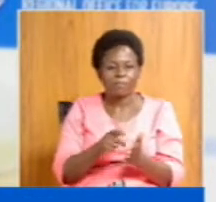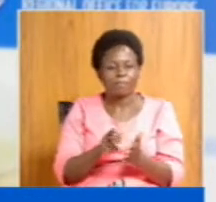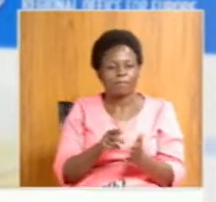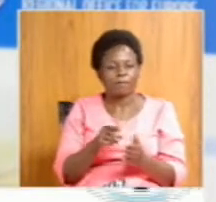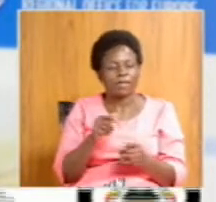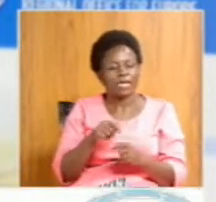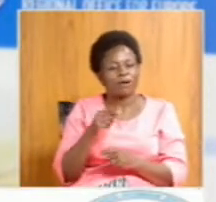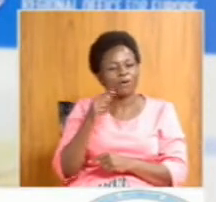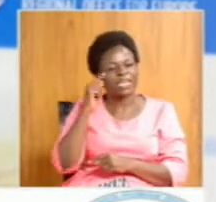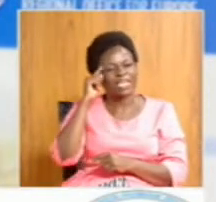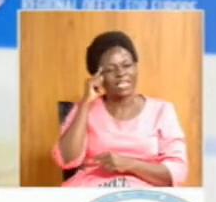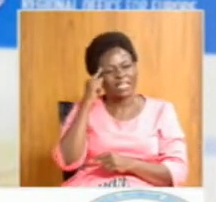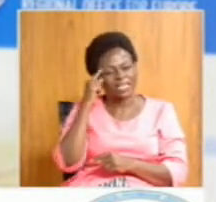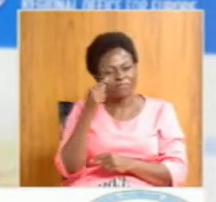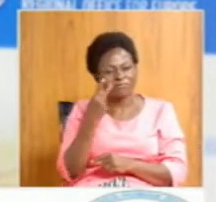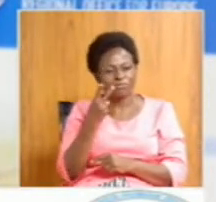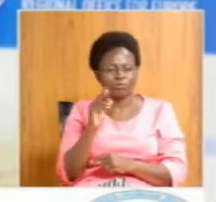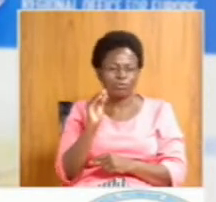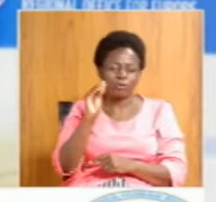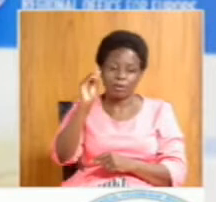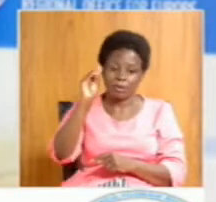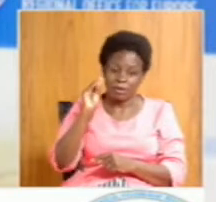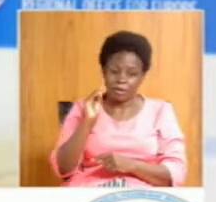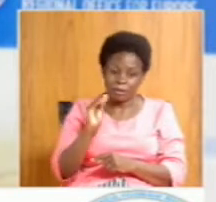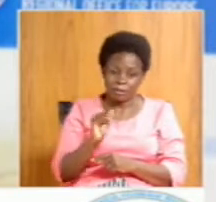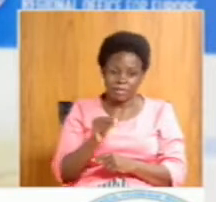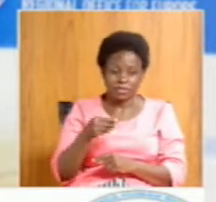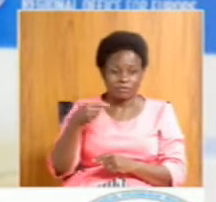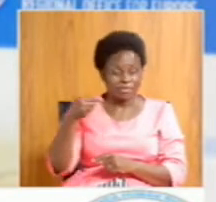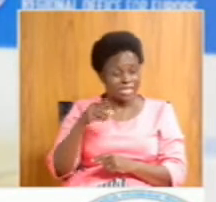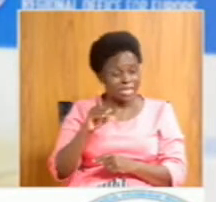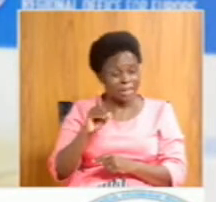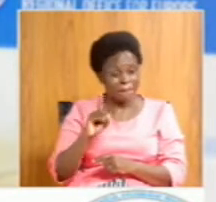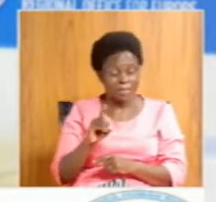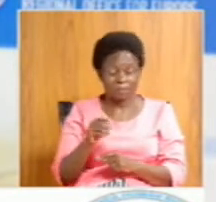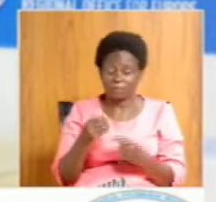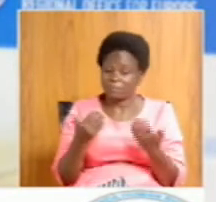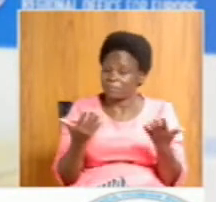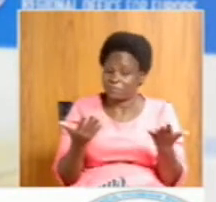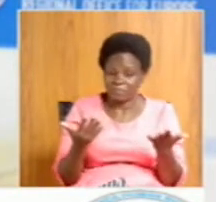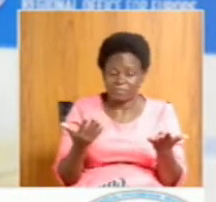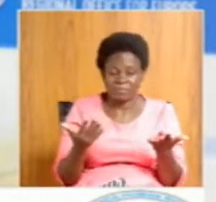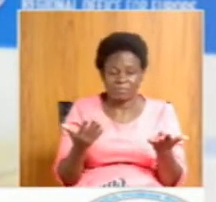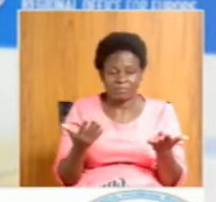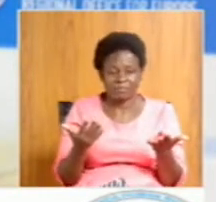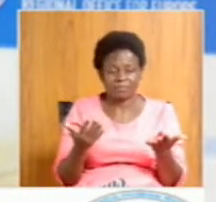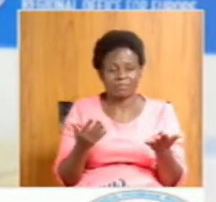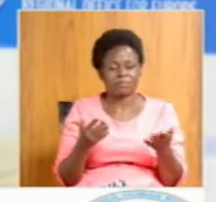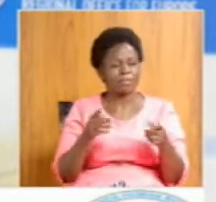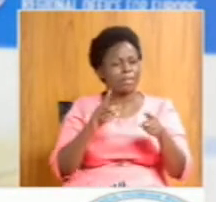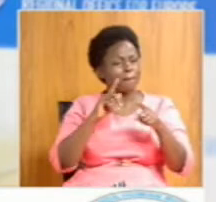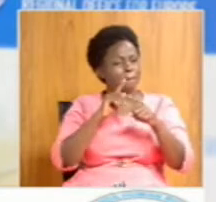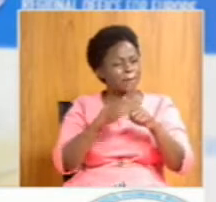principle but now imagine if 2% of your GDP is going on interest payment okay I think that situation is dire then yeah